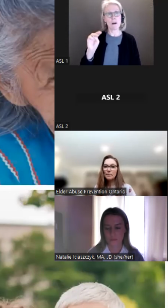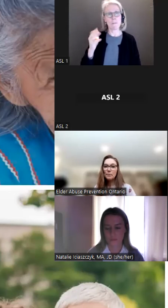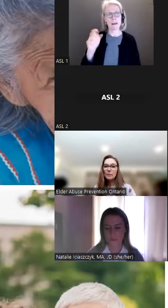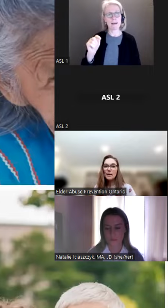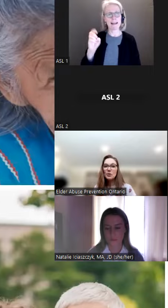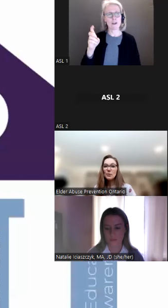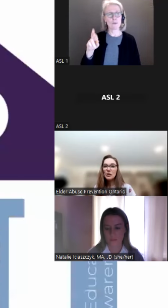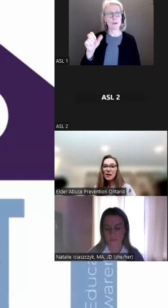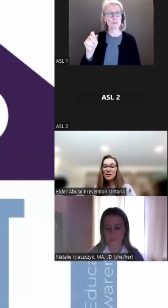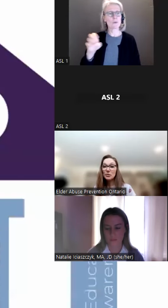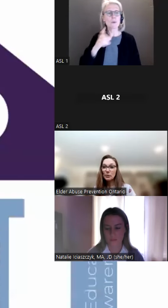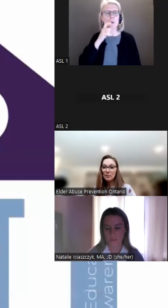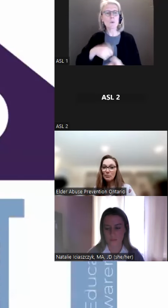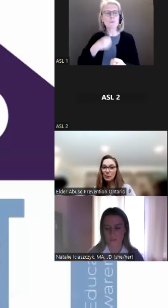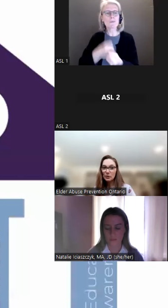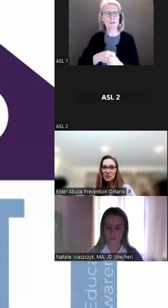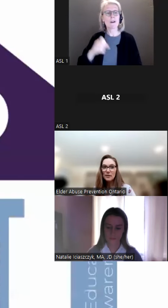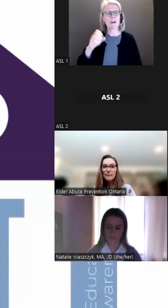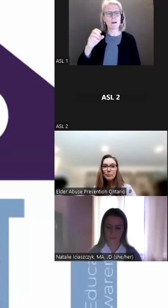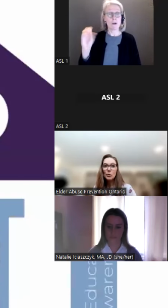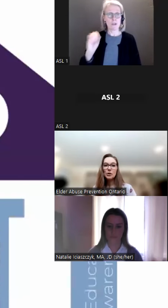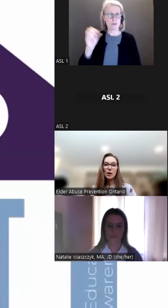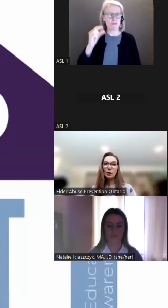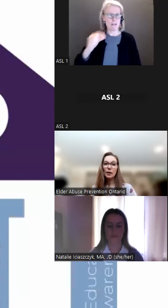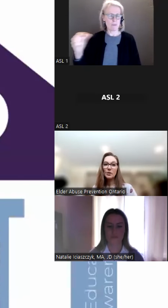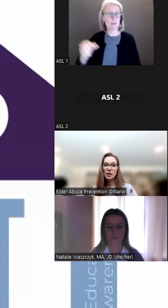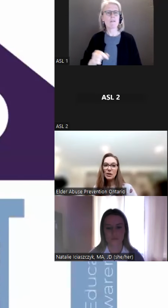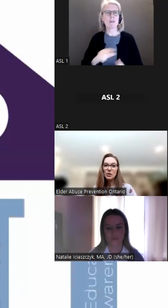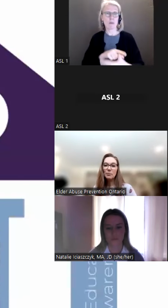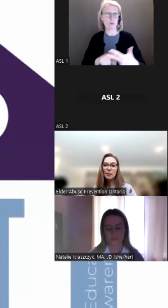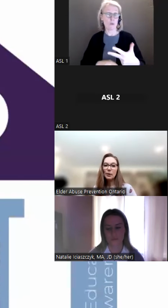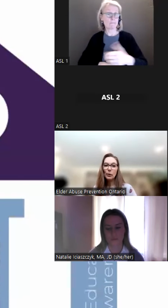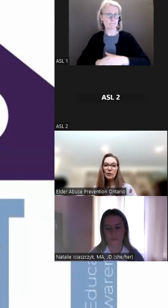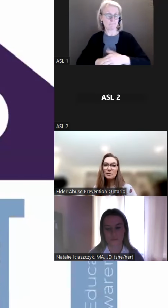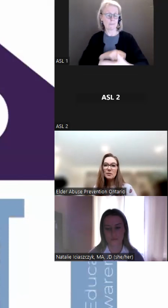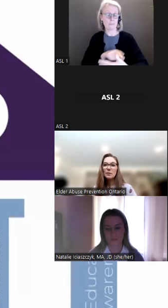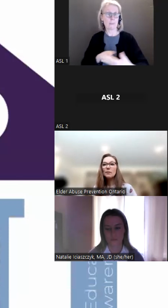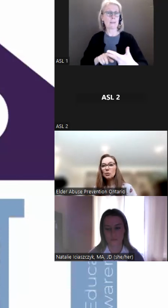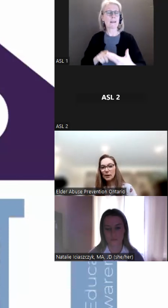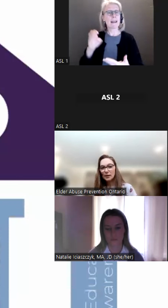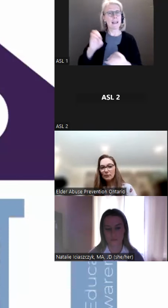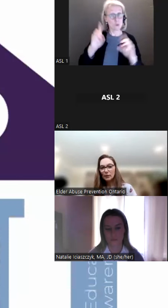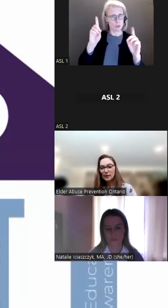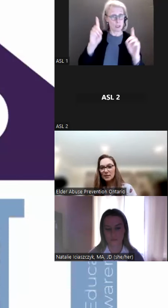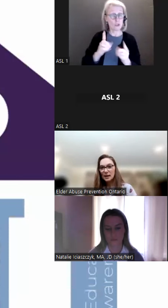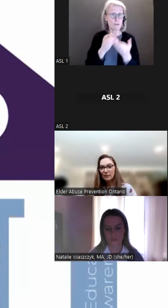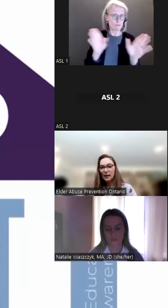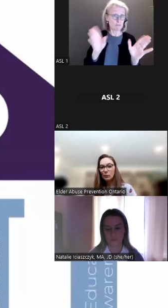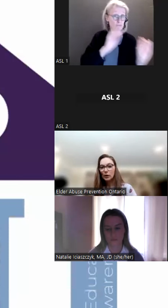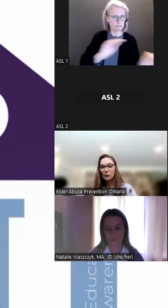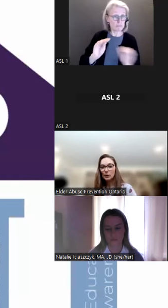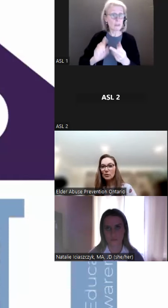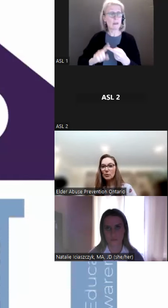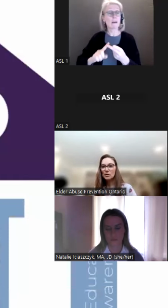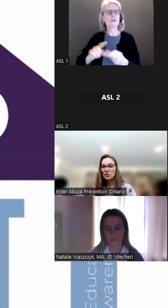Accessibility. That strategy has 3 main pillars, which are education and public awareness, training of frontline staff,